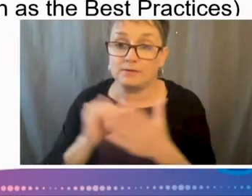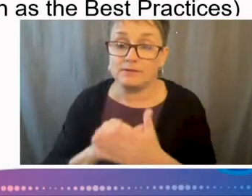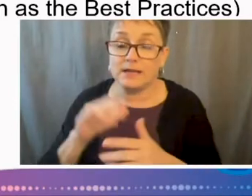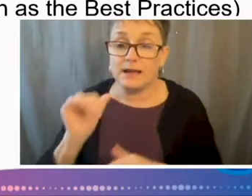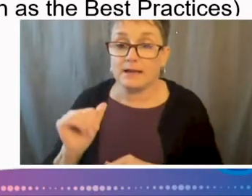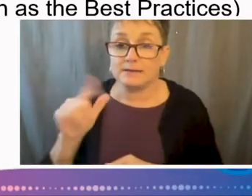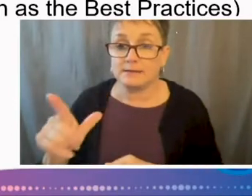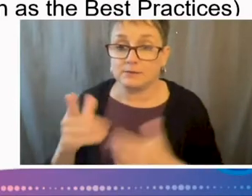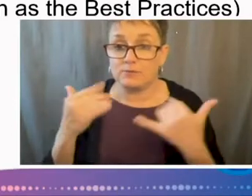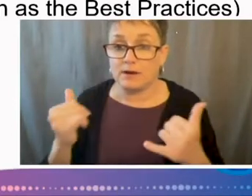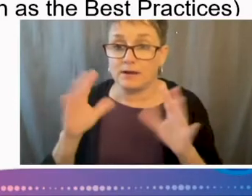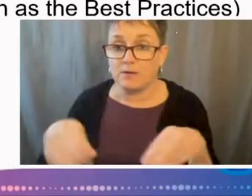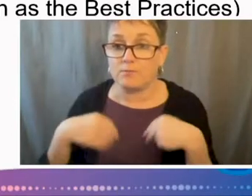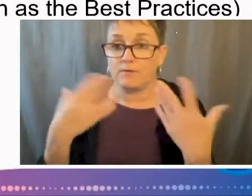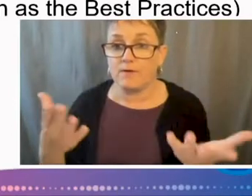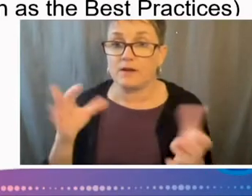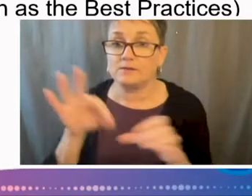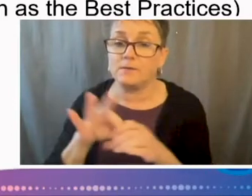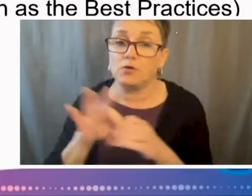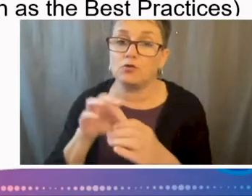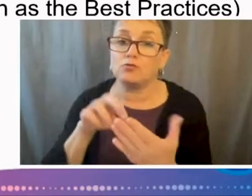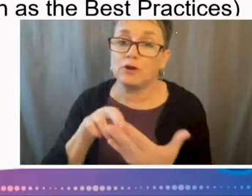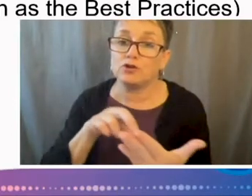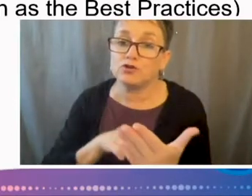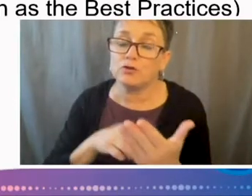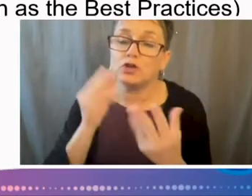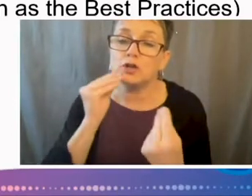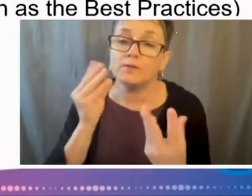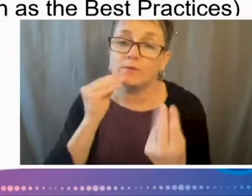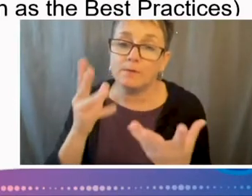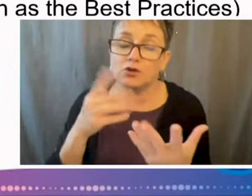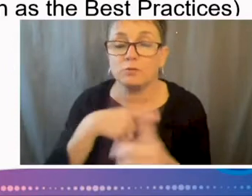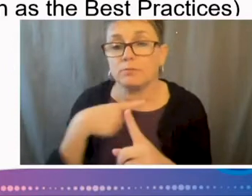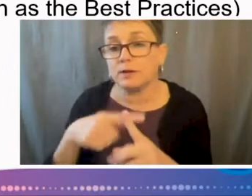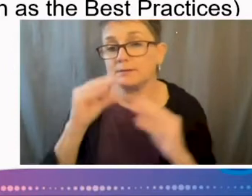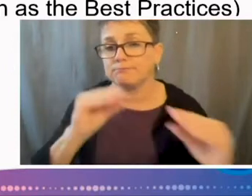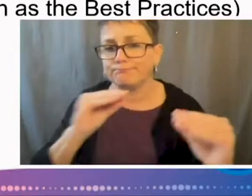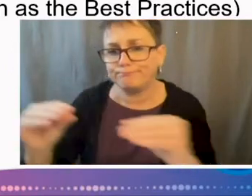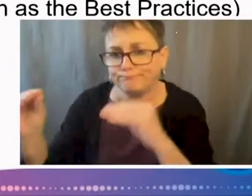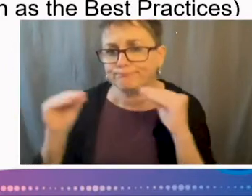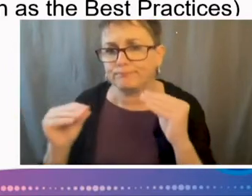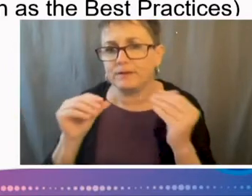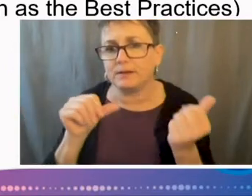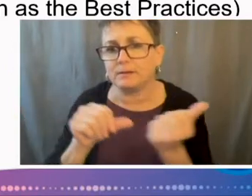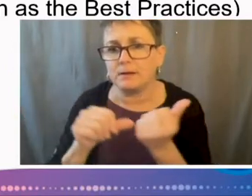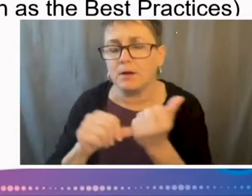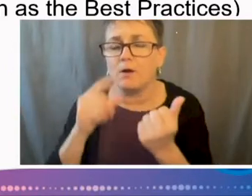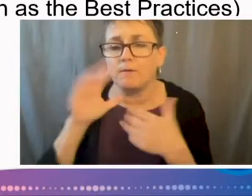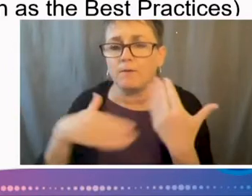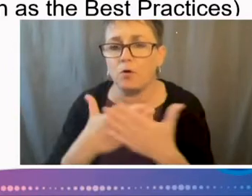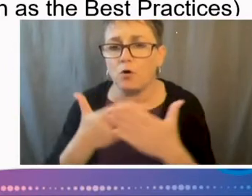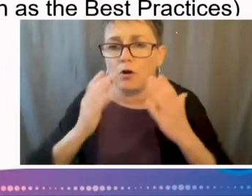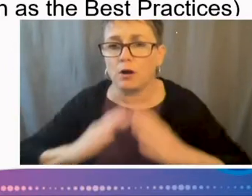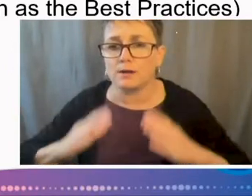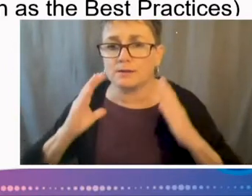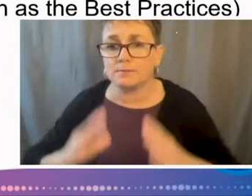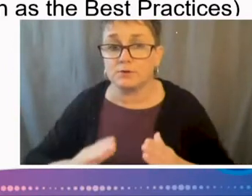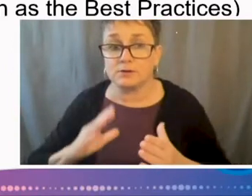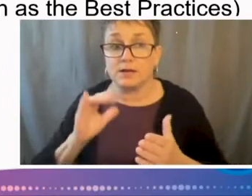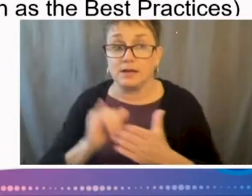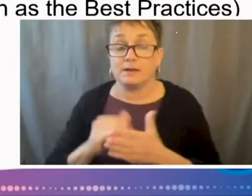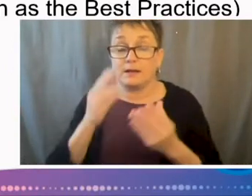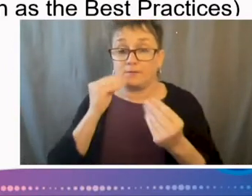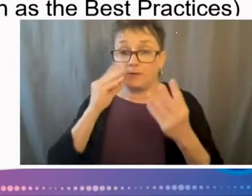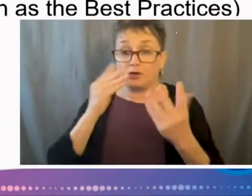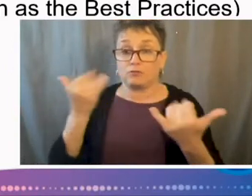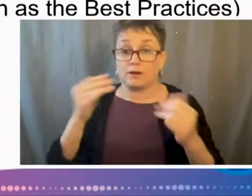voter registration information and instructional assistance to all our customers. This information is currently being sent to all